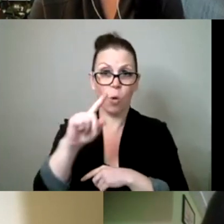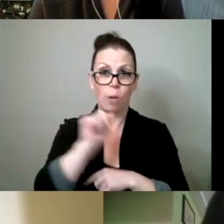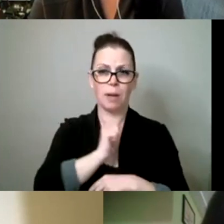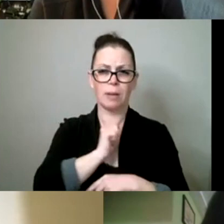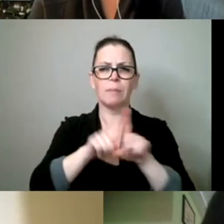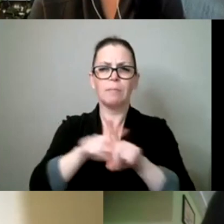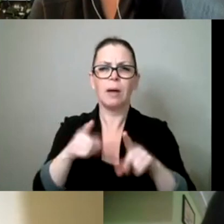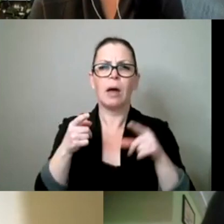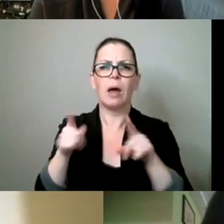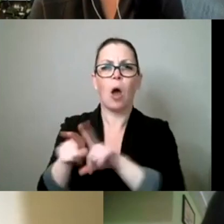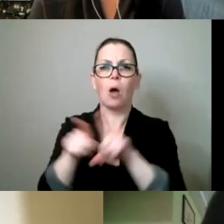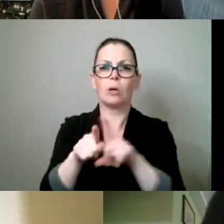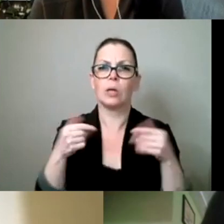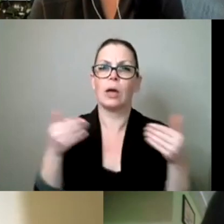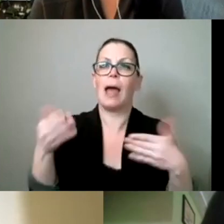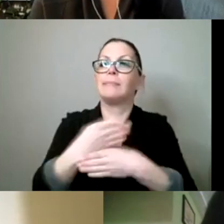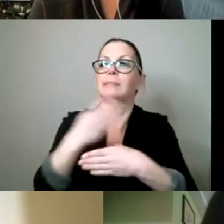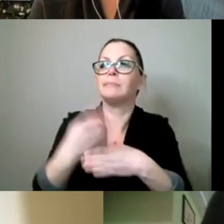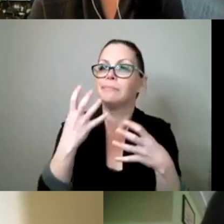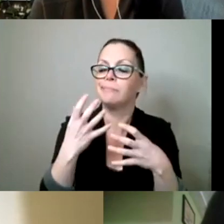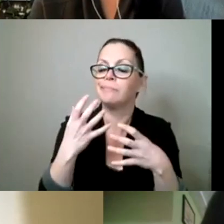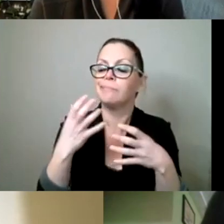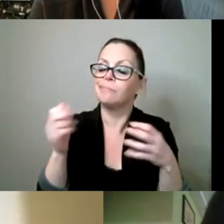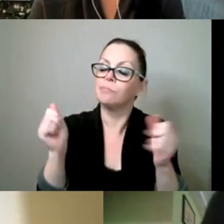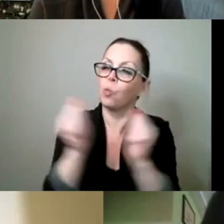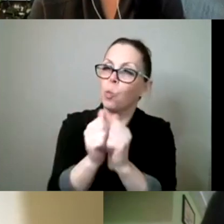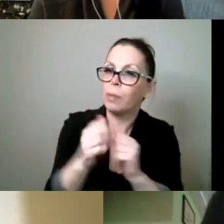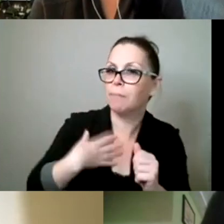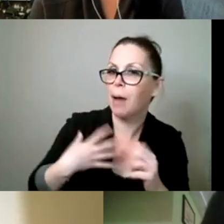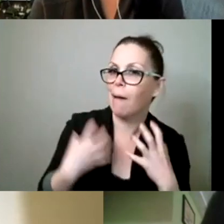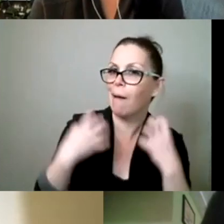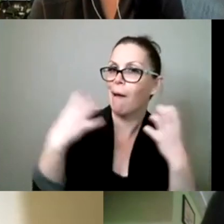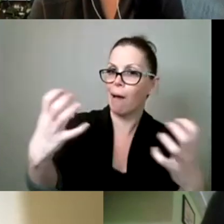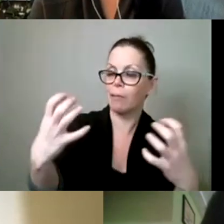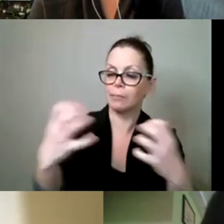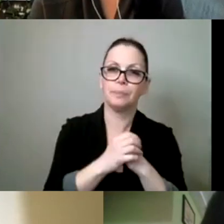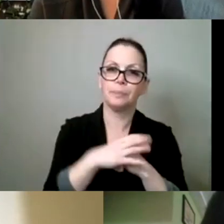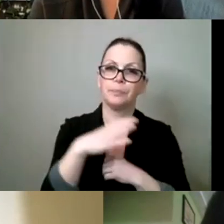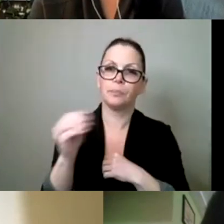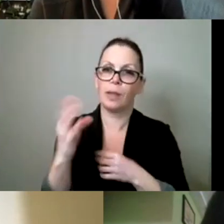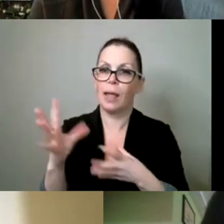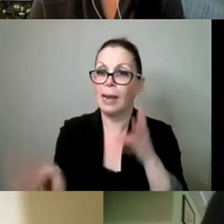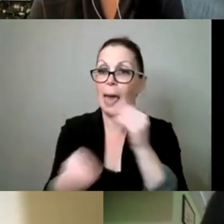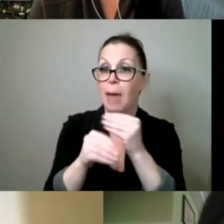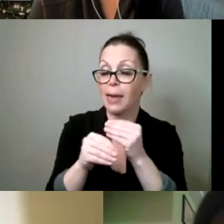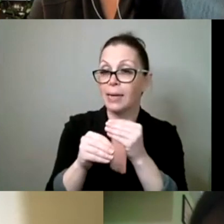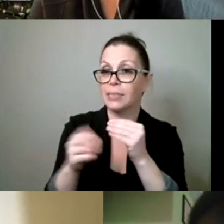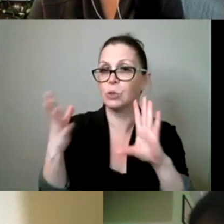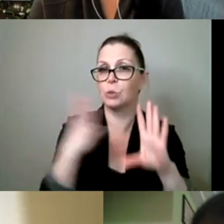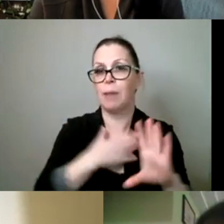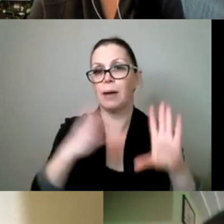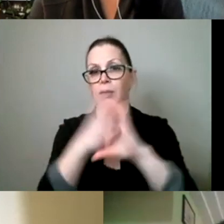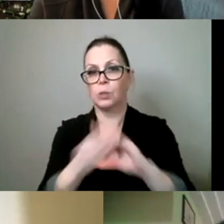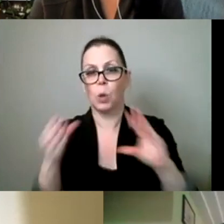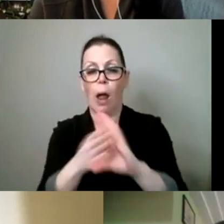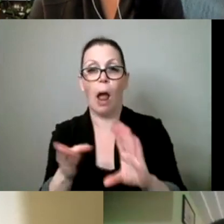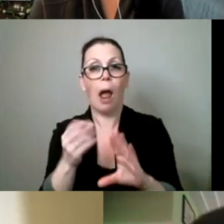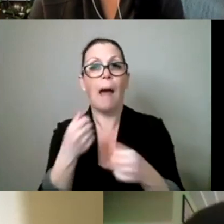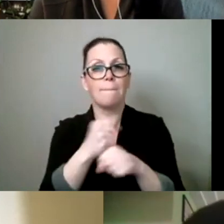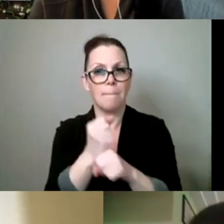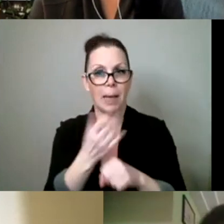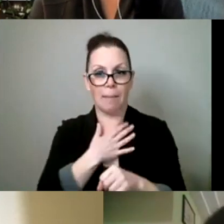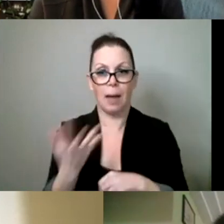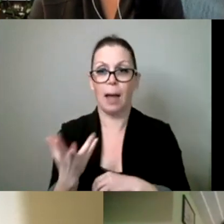sharing that with my audience and that I'm putting it into the story. I'm making it my own, you know?